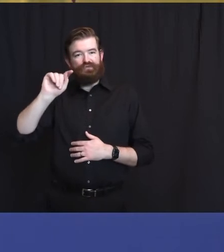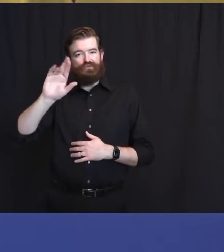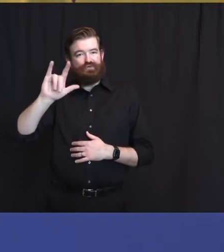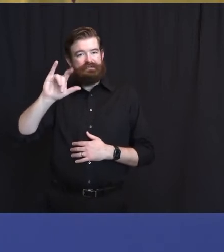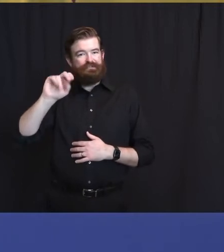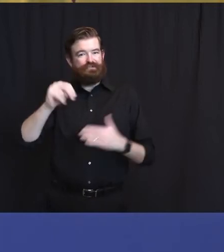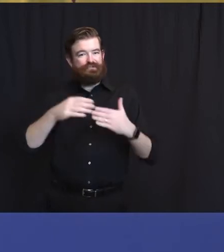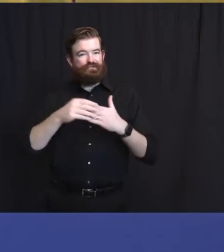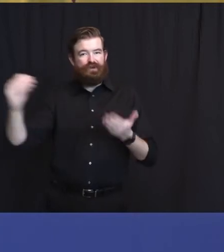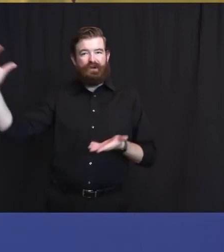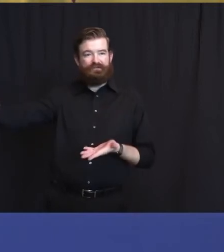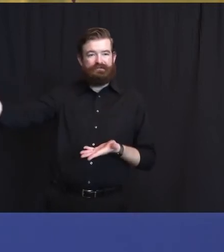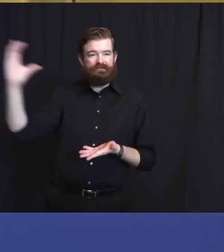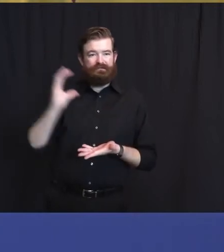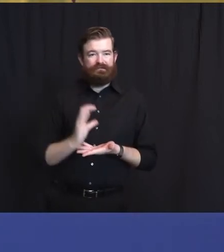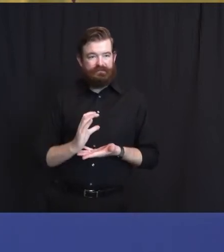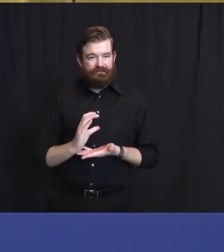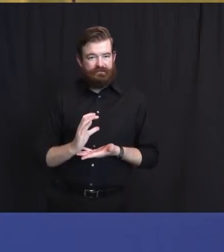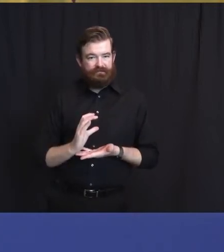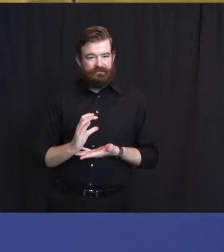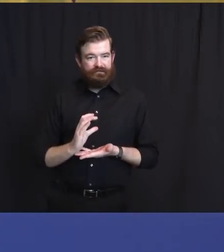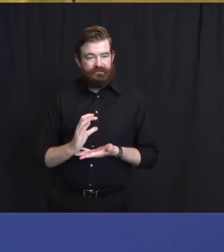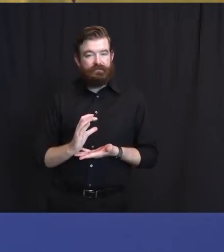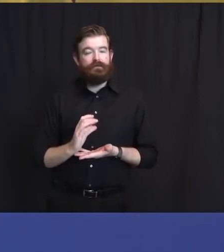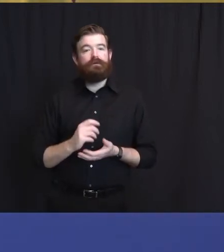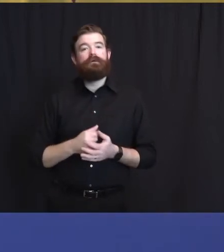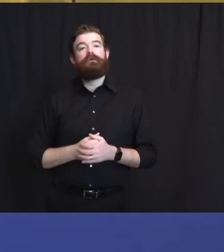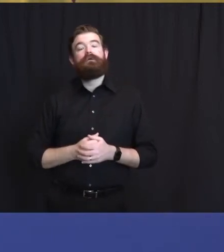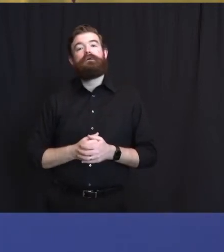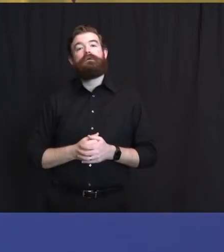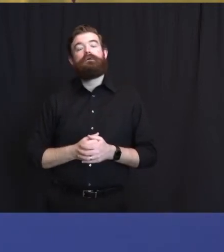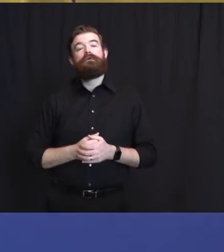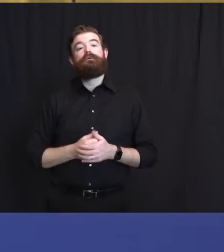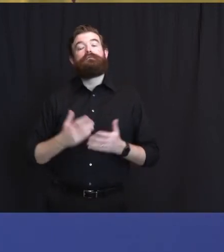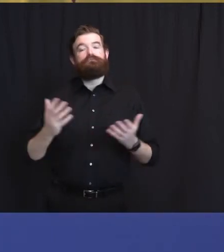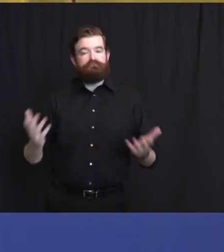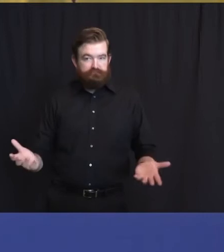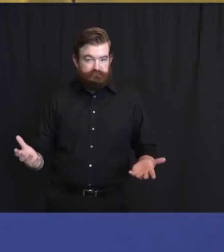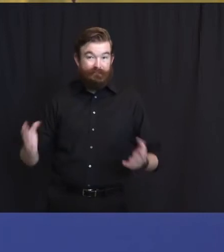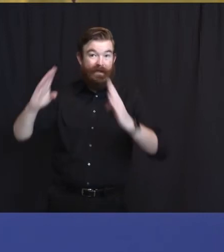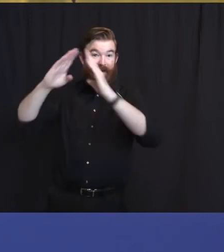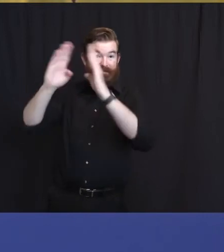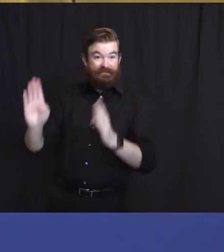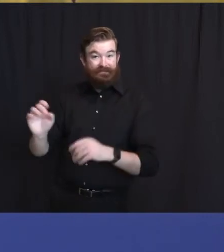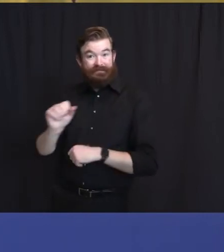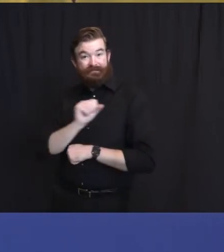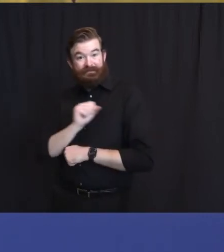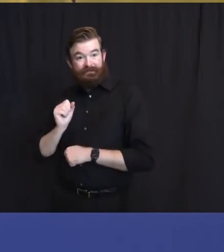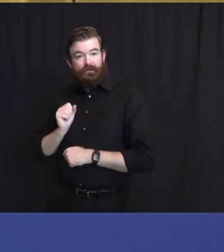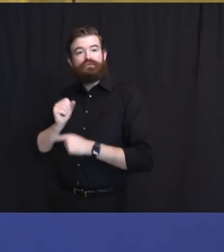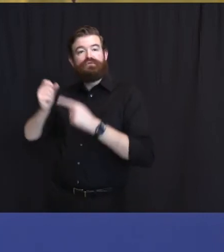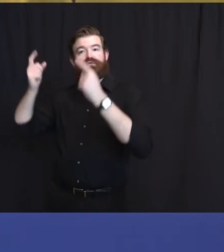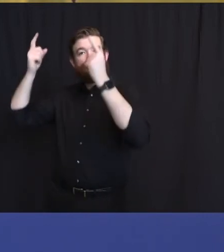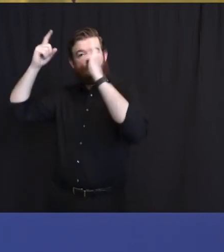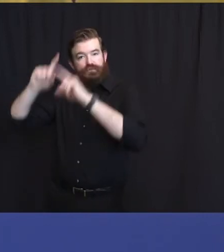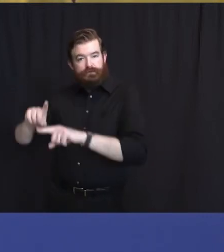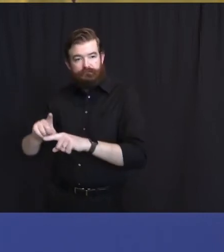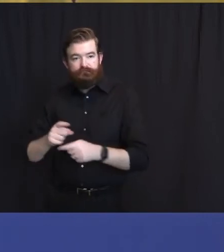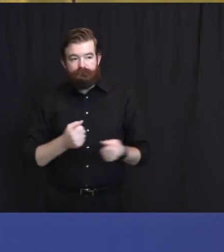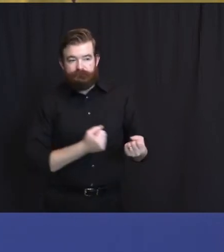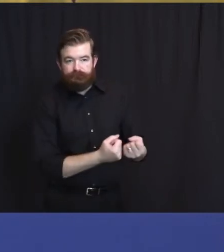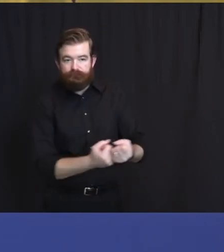to see the House and the Senate come to an agreement, one that will offer some relief for working families and small businesses, extend the deadline